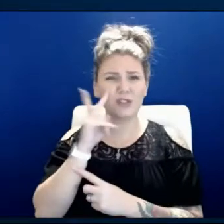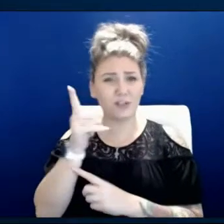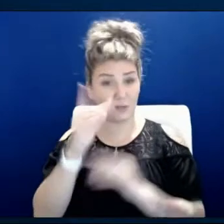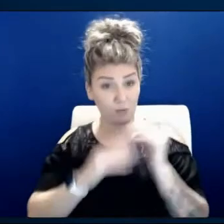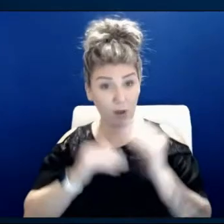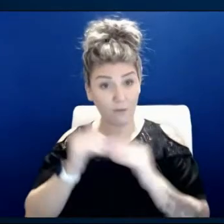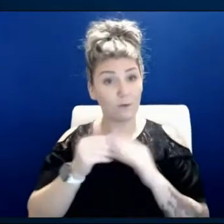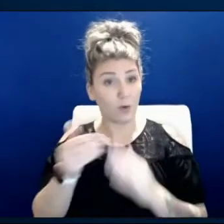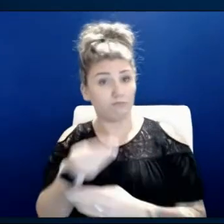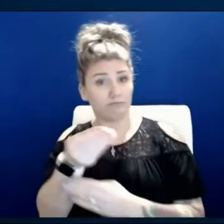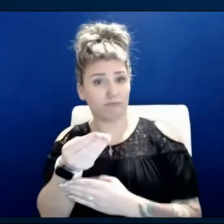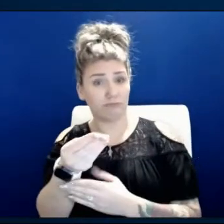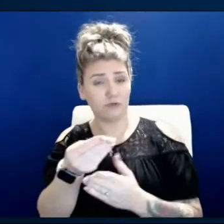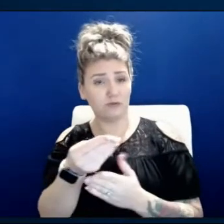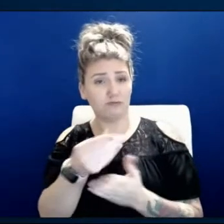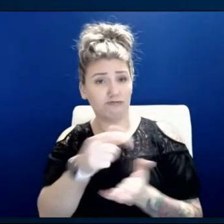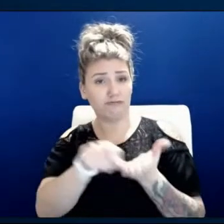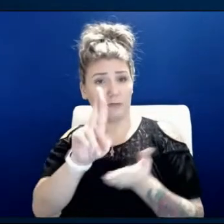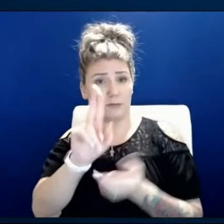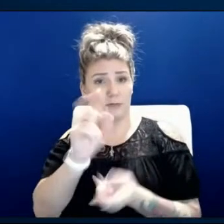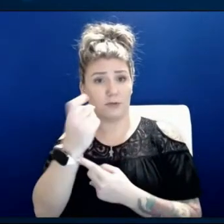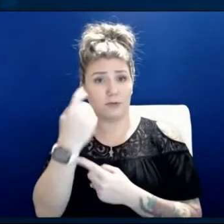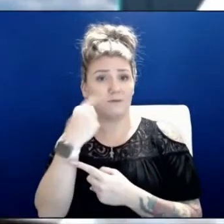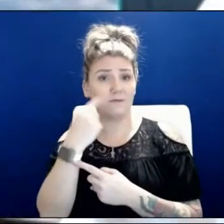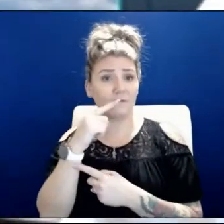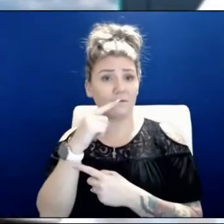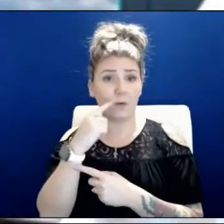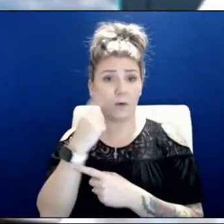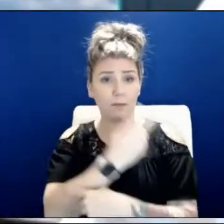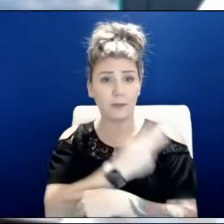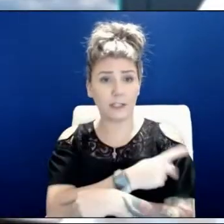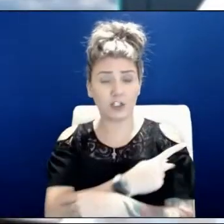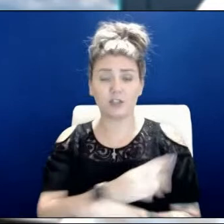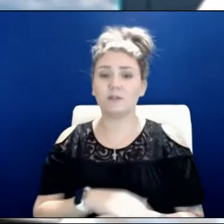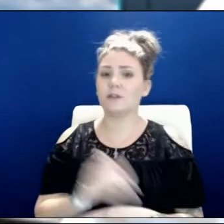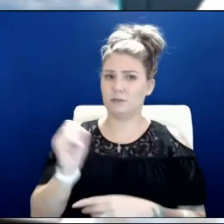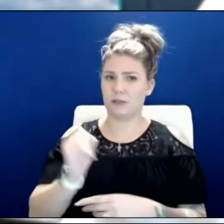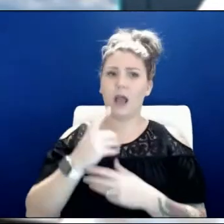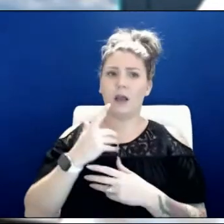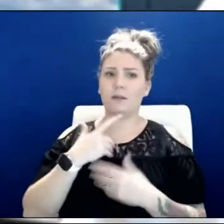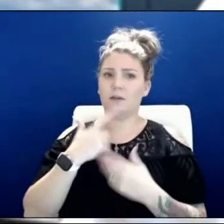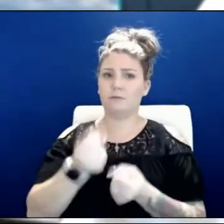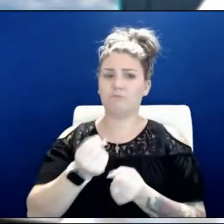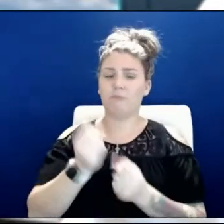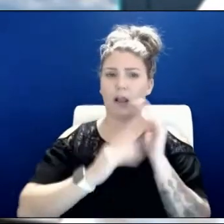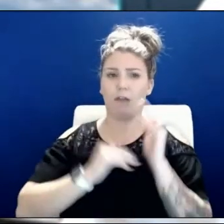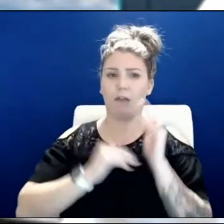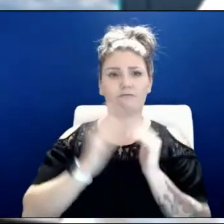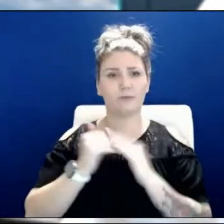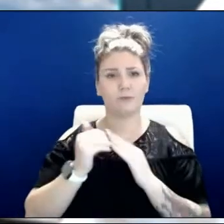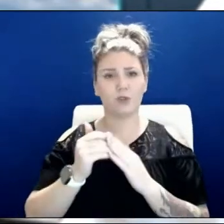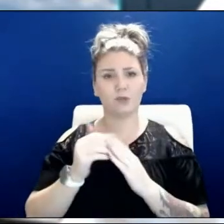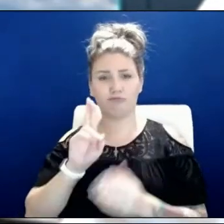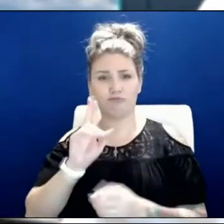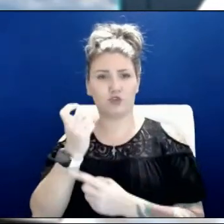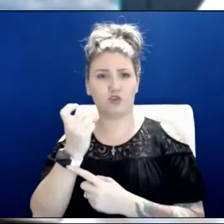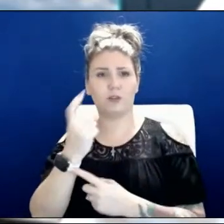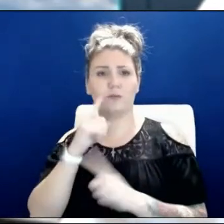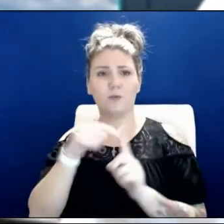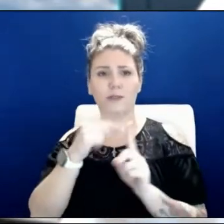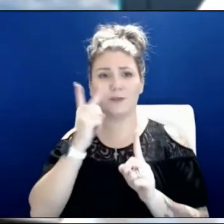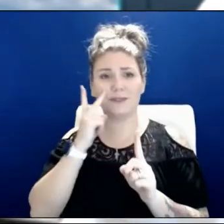prescribing Paxlovid for patients? Yeah, I'd be very comfortable prescribing this. When you look at the adverse